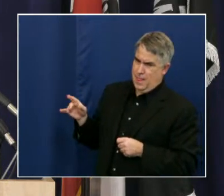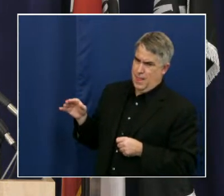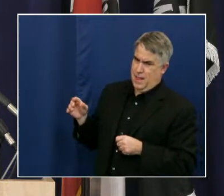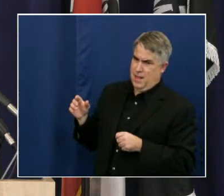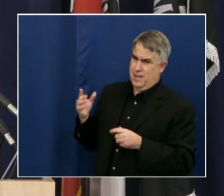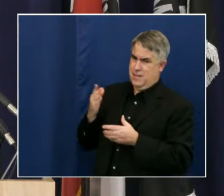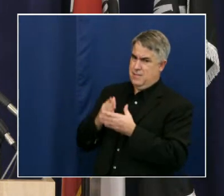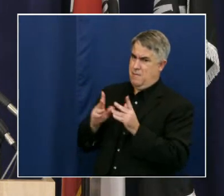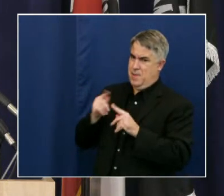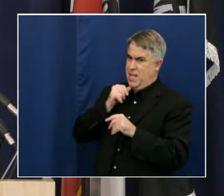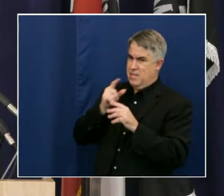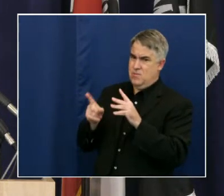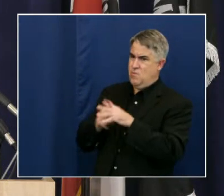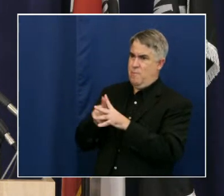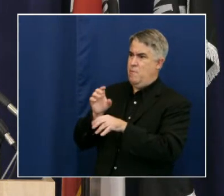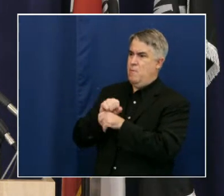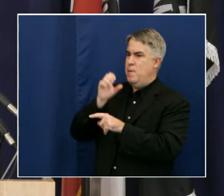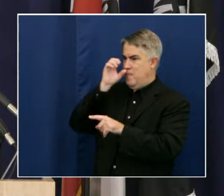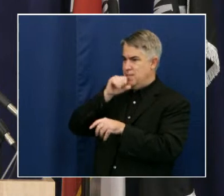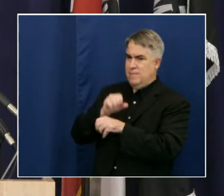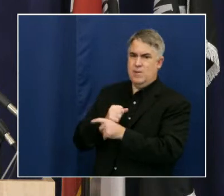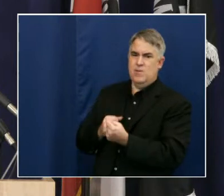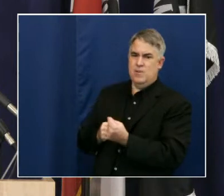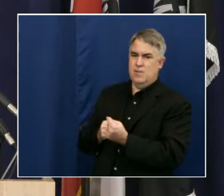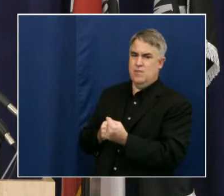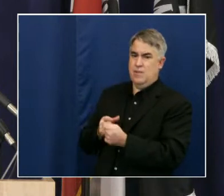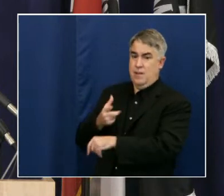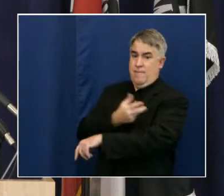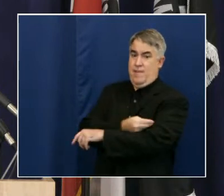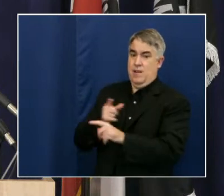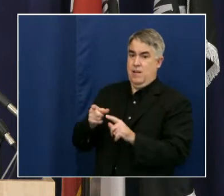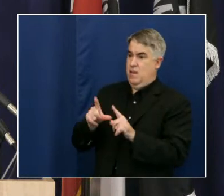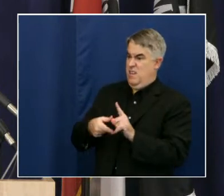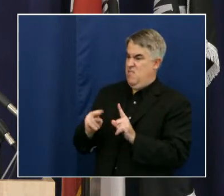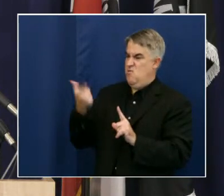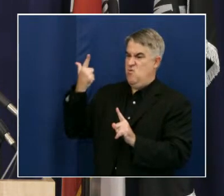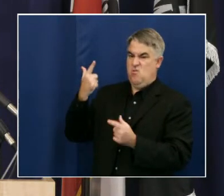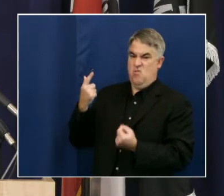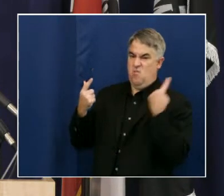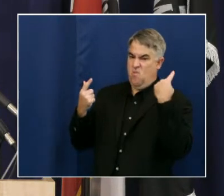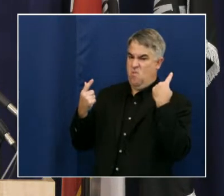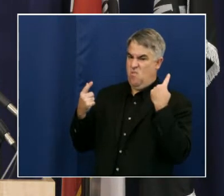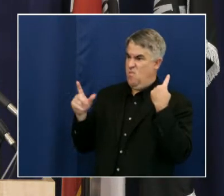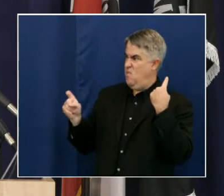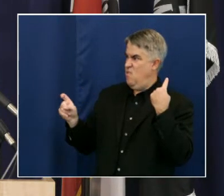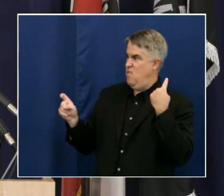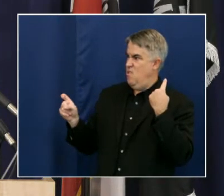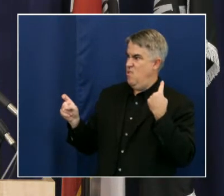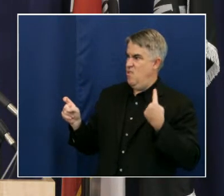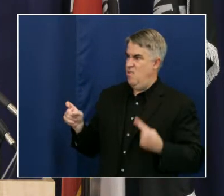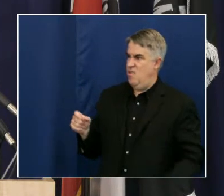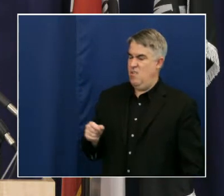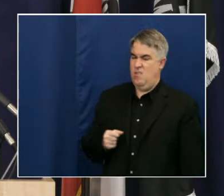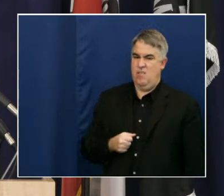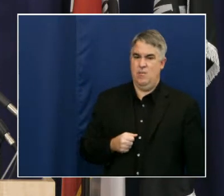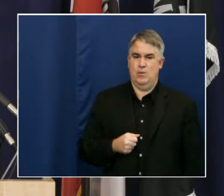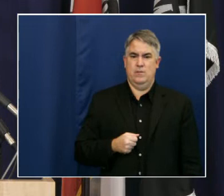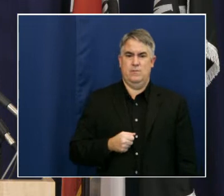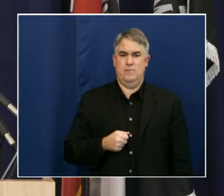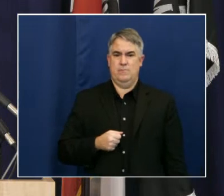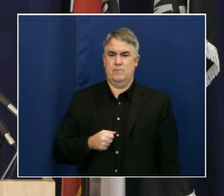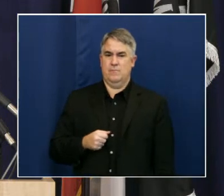and the vaccines get spoiled basically, so they have to give them to basically whoever's there, even if they're not in the tiered